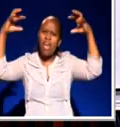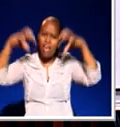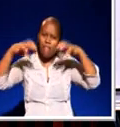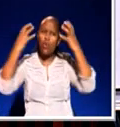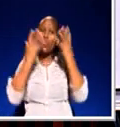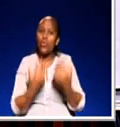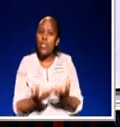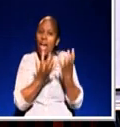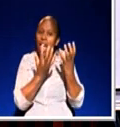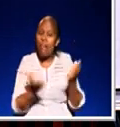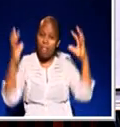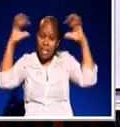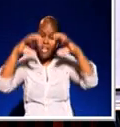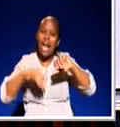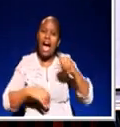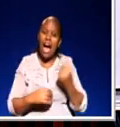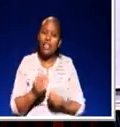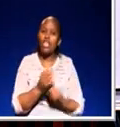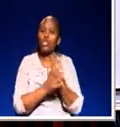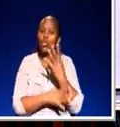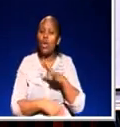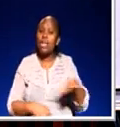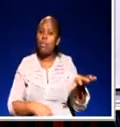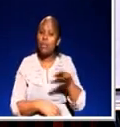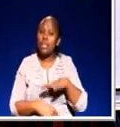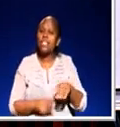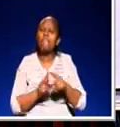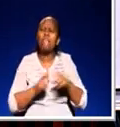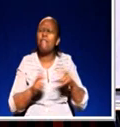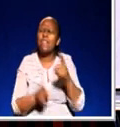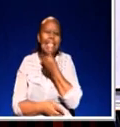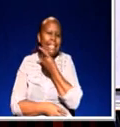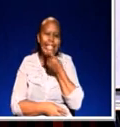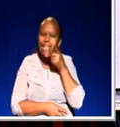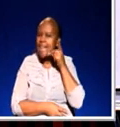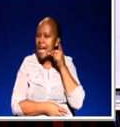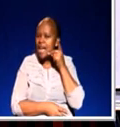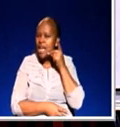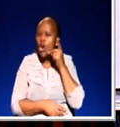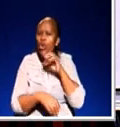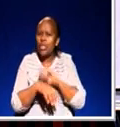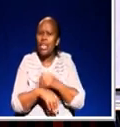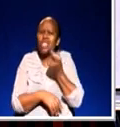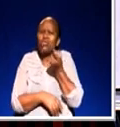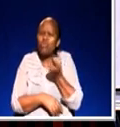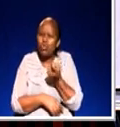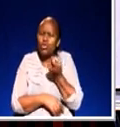plants grow in places that are very dry or they receive very little